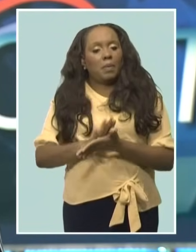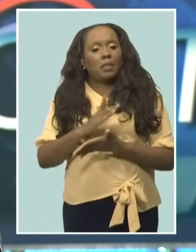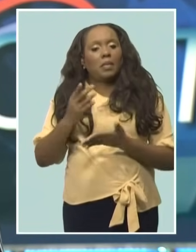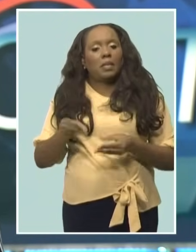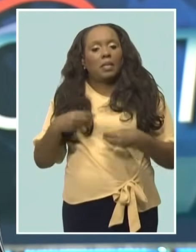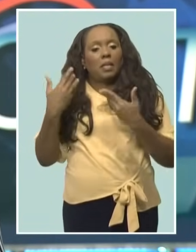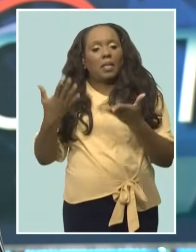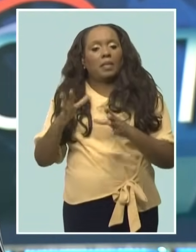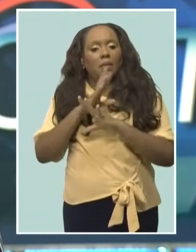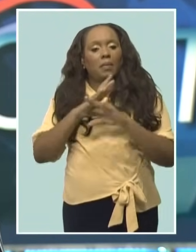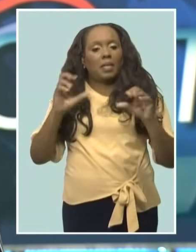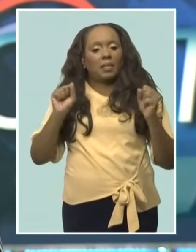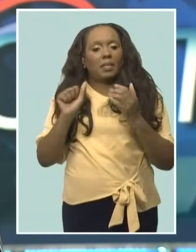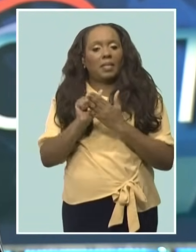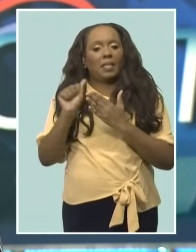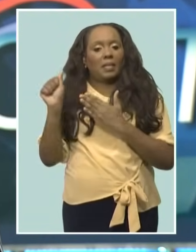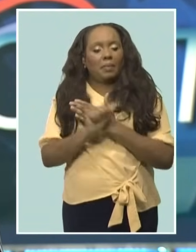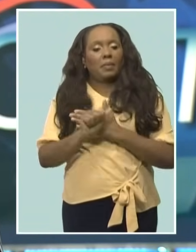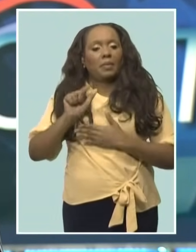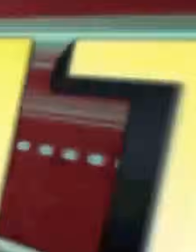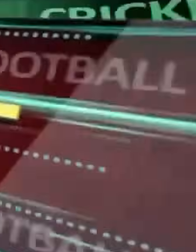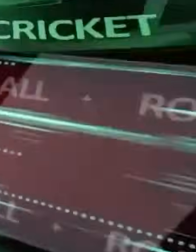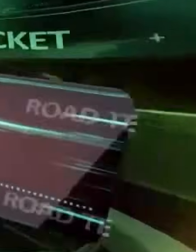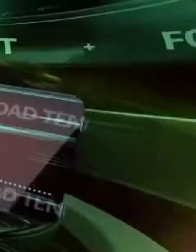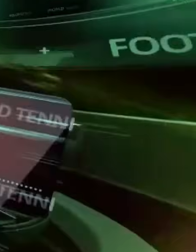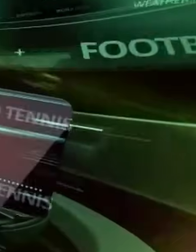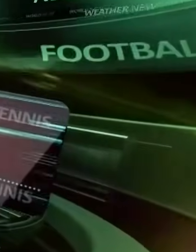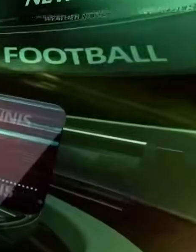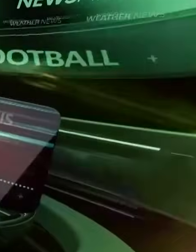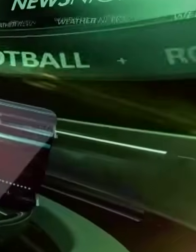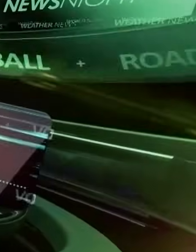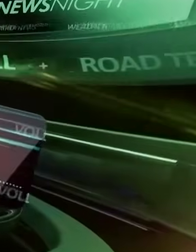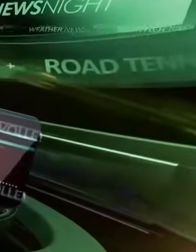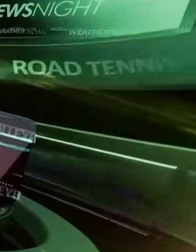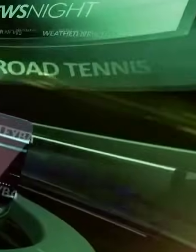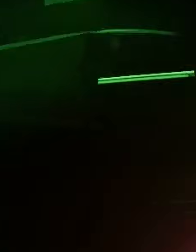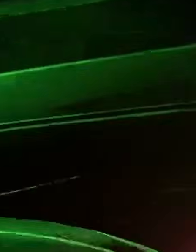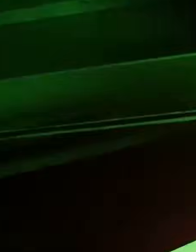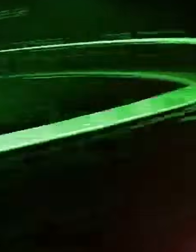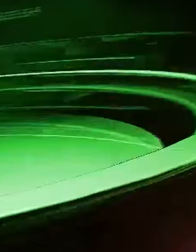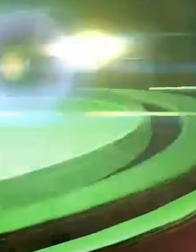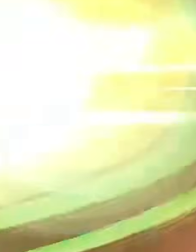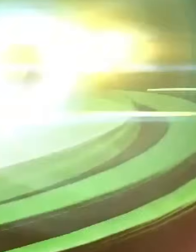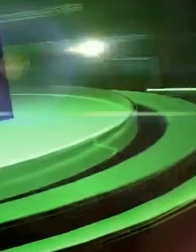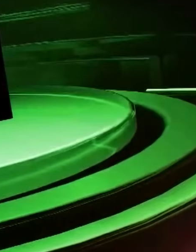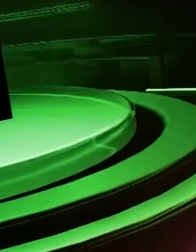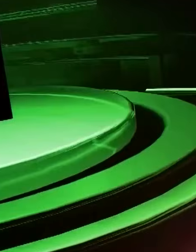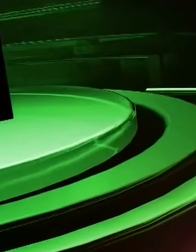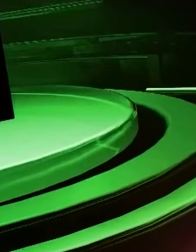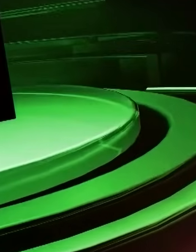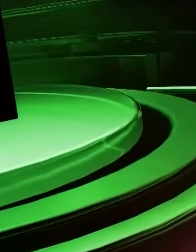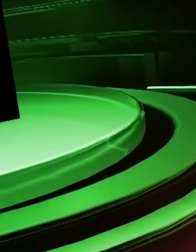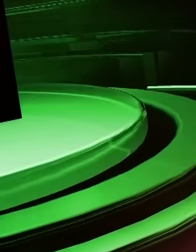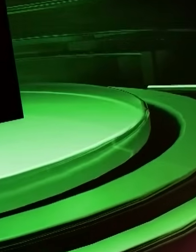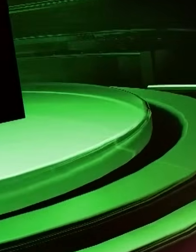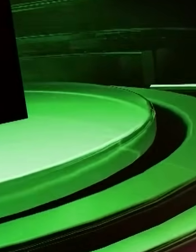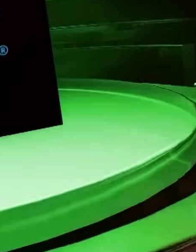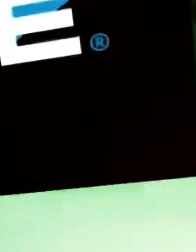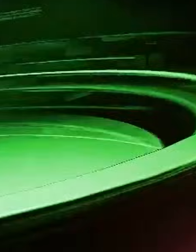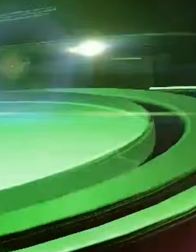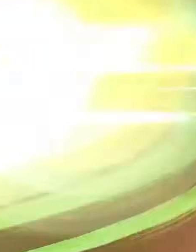Joseph Boakai on April 29th. Sports Night is brought to you by Power In. Pause is